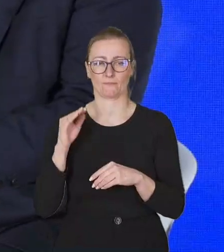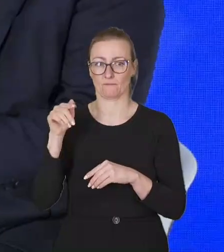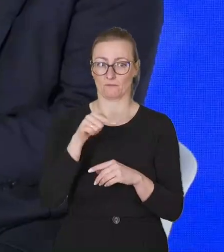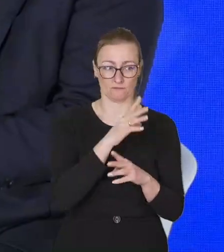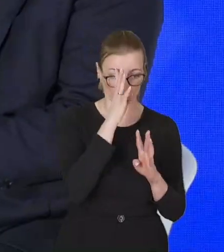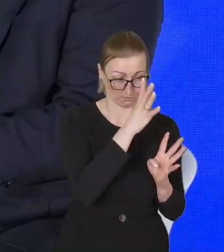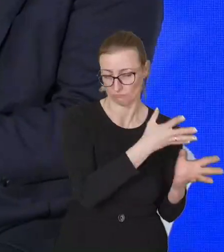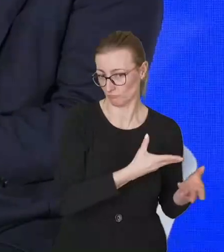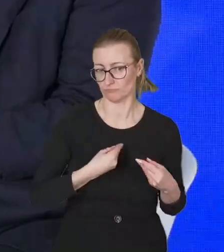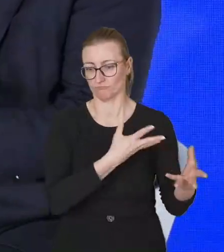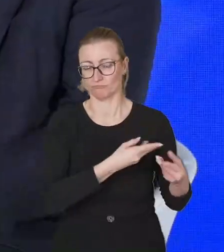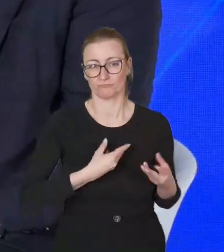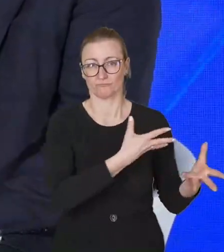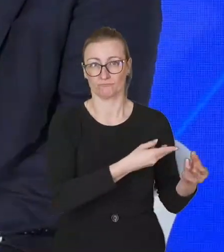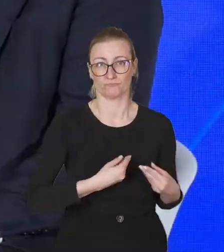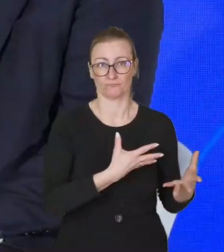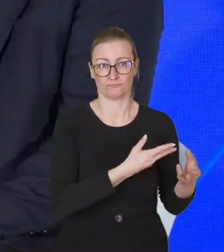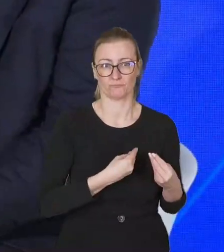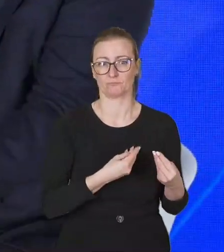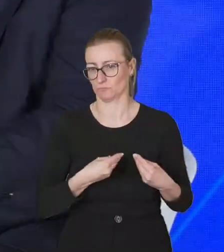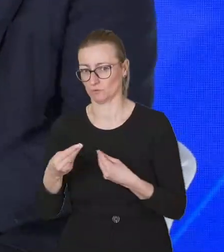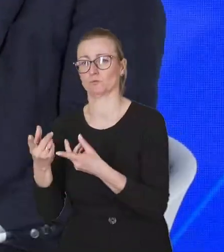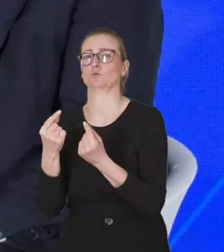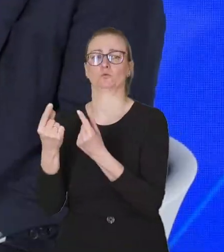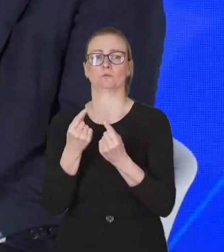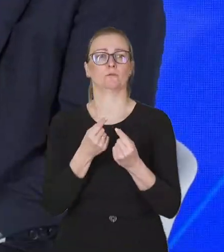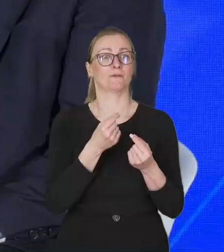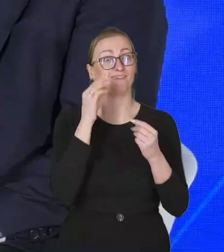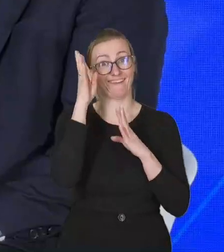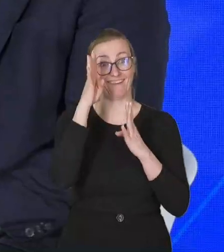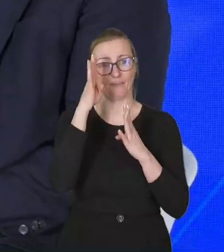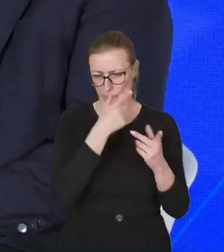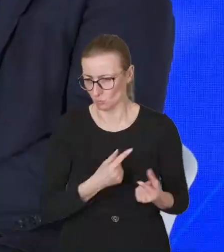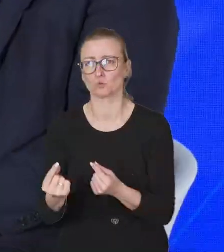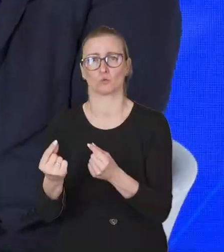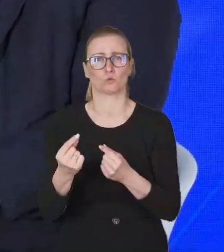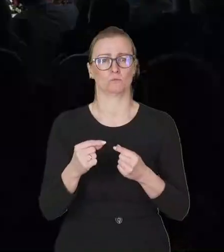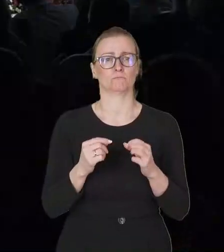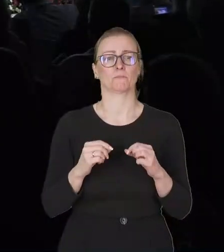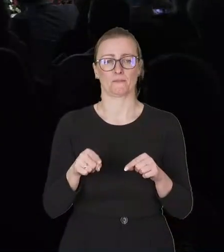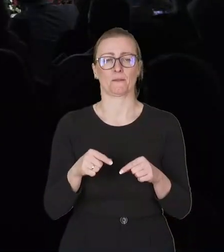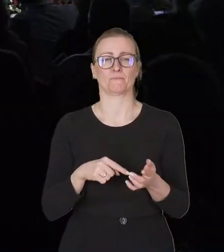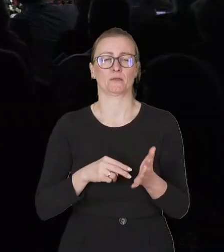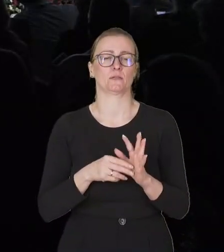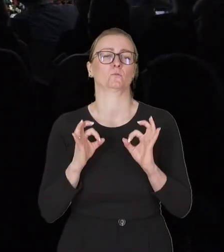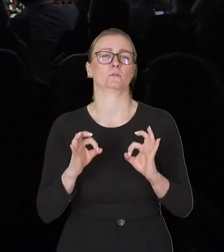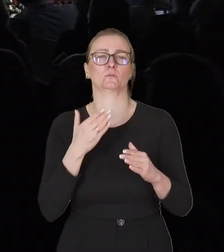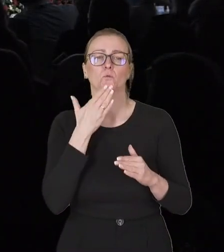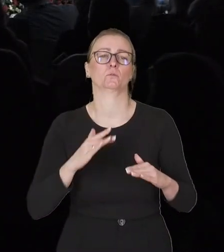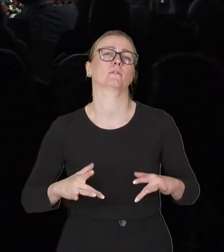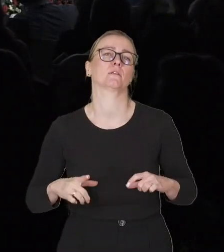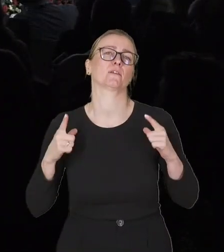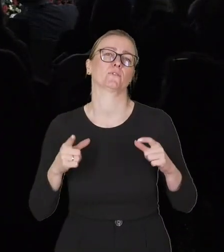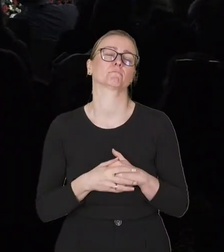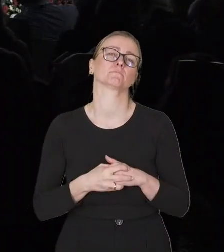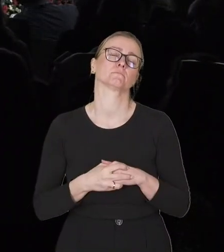very specific projects. We'll be more than happy to come up with our ideas as a parliament. Mm-hmm. Thank you so much. Thank you